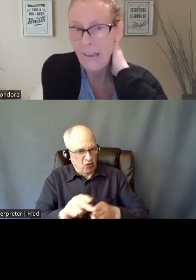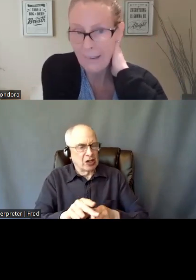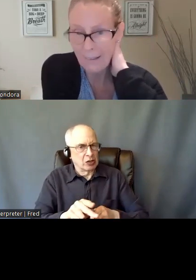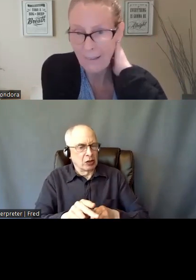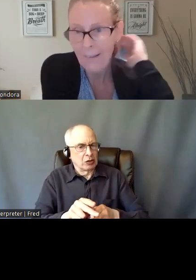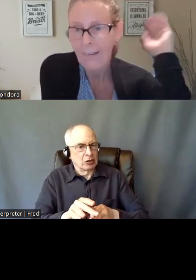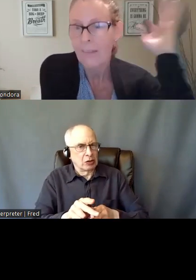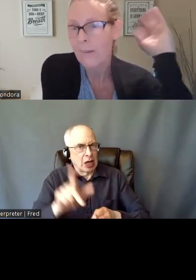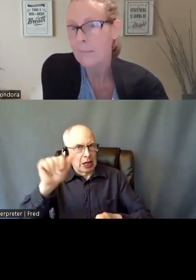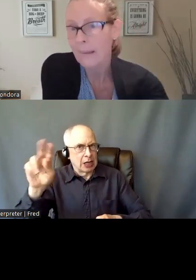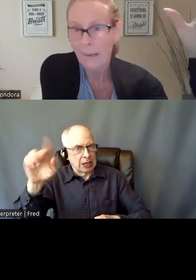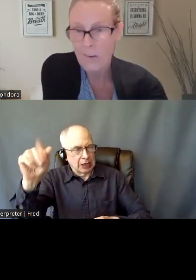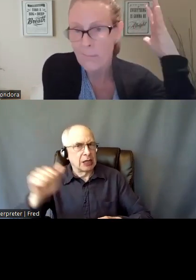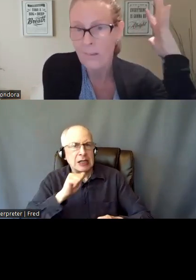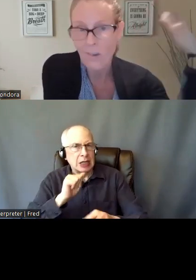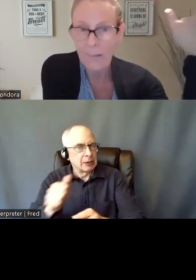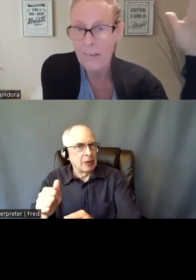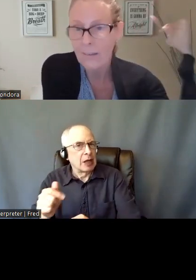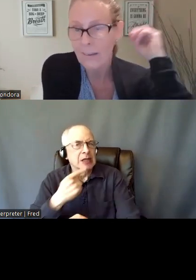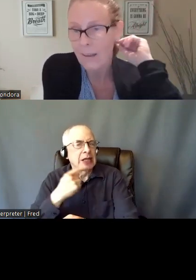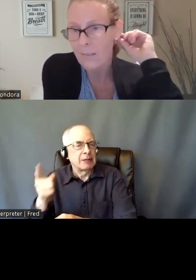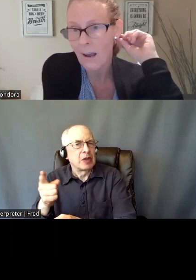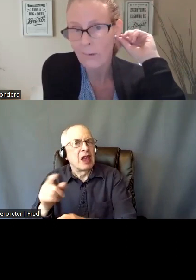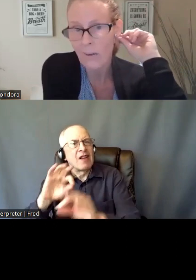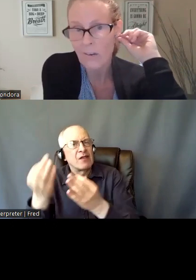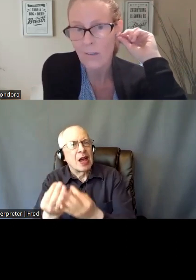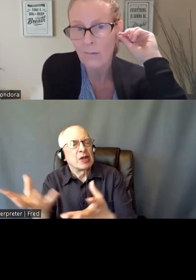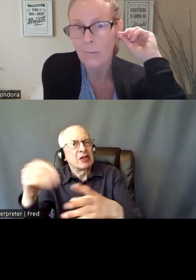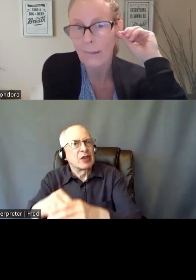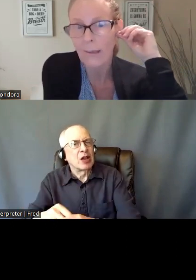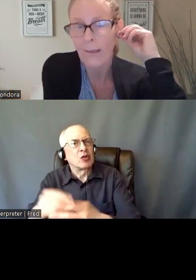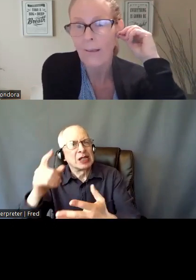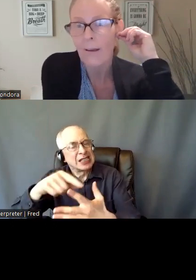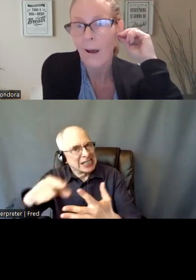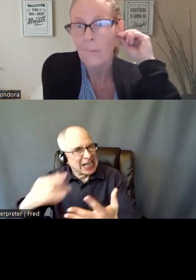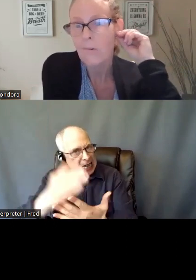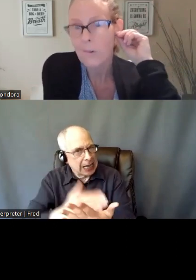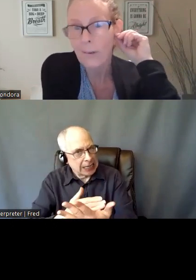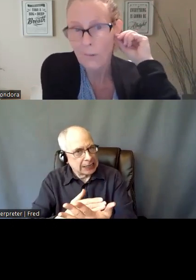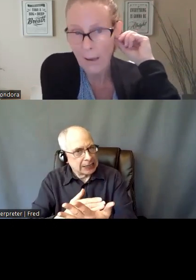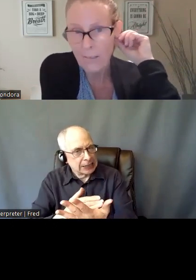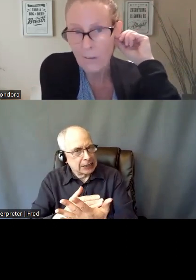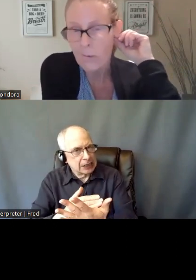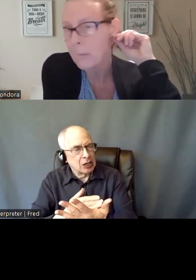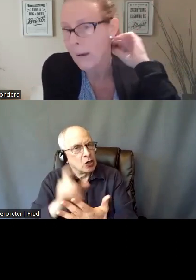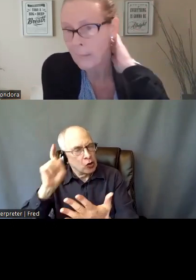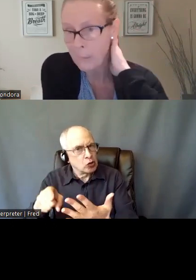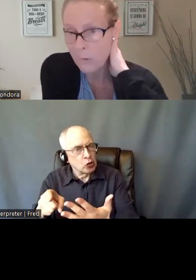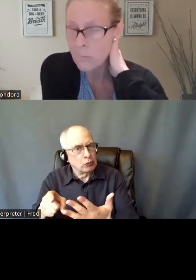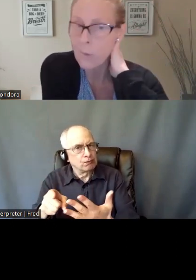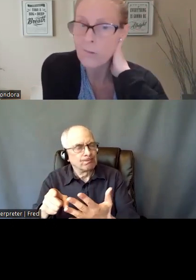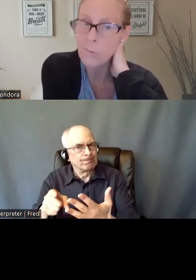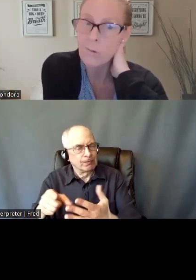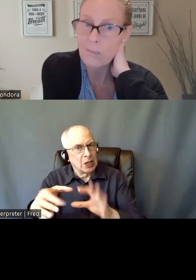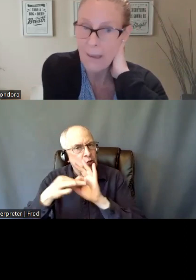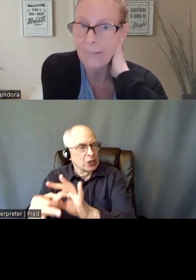was saying, the family engagement checklist in today's conversation really should address and should provide people with